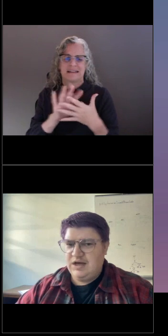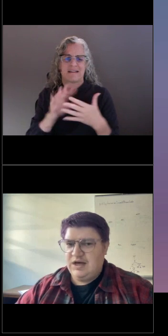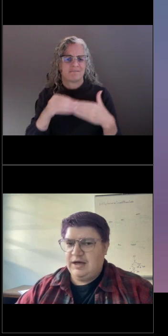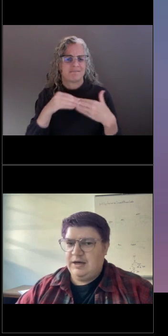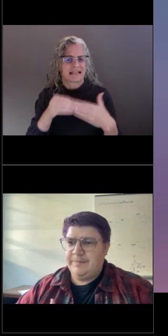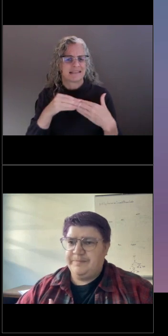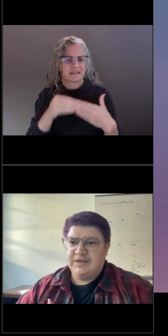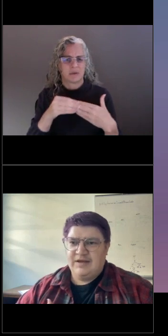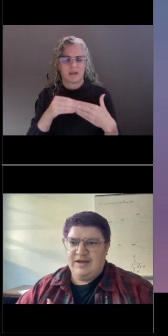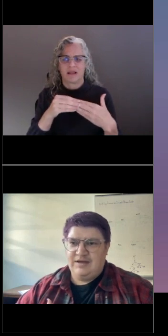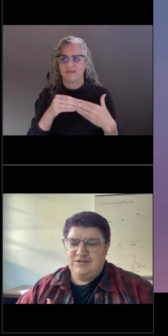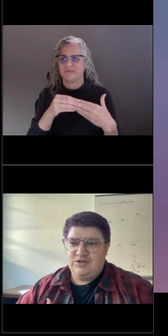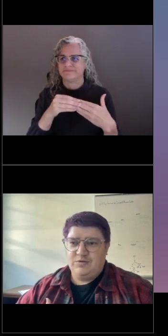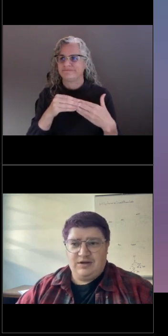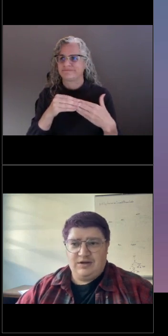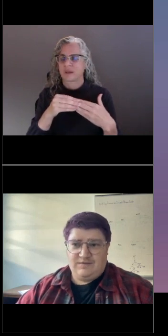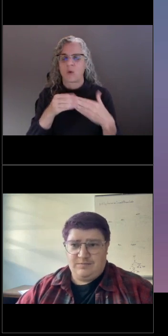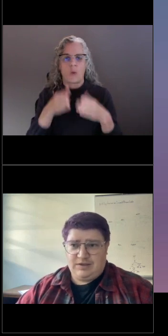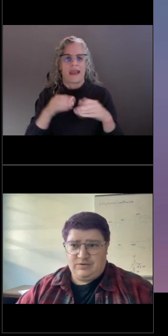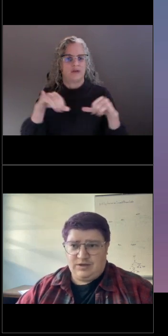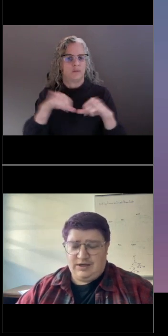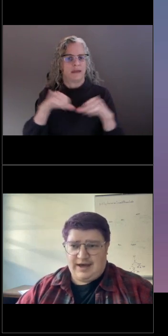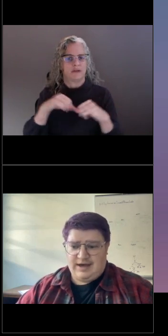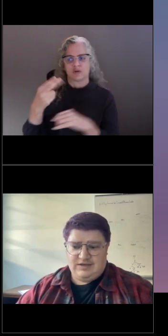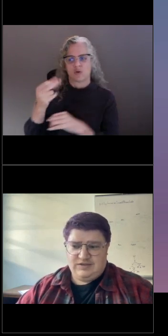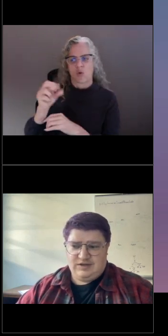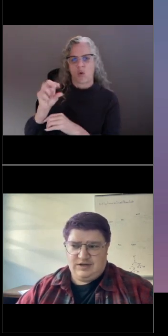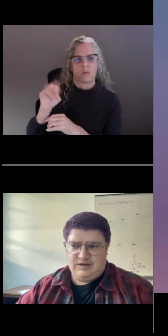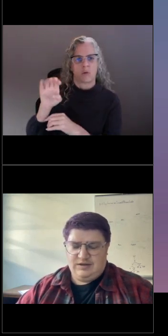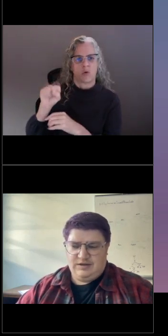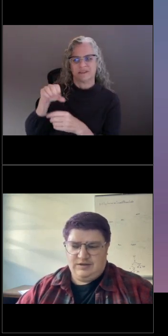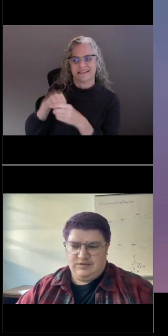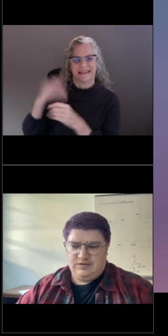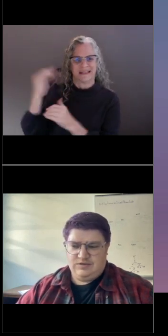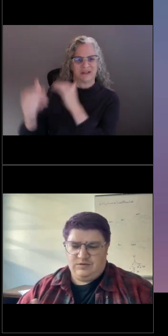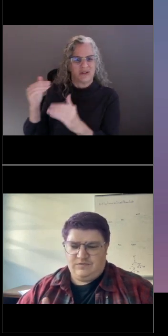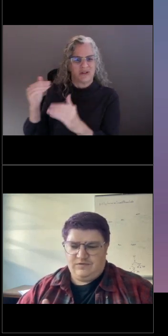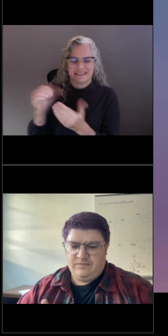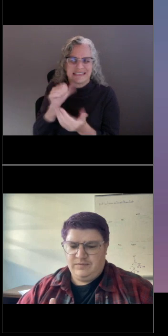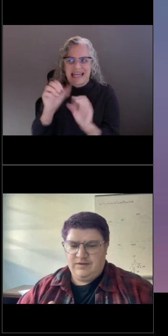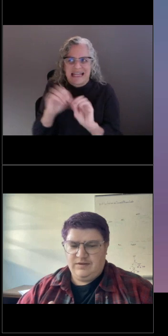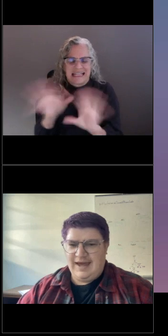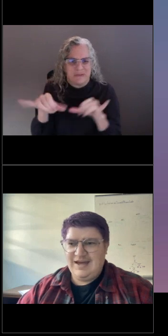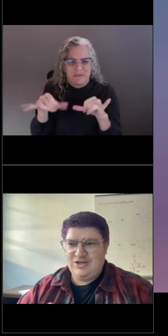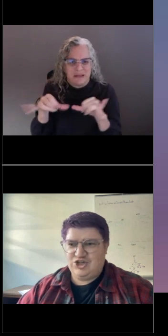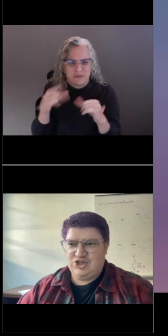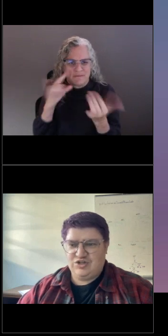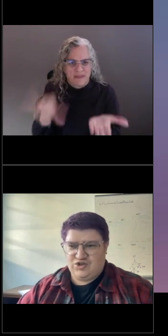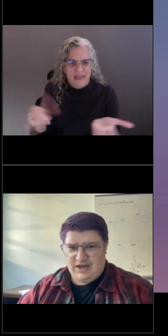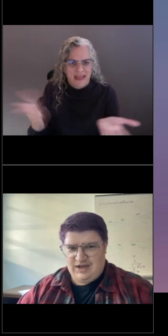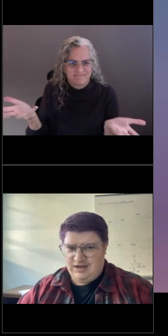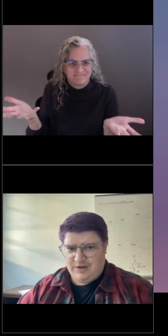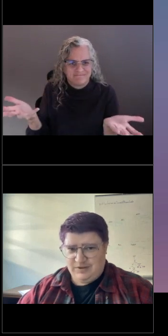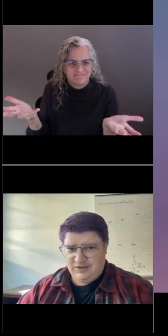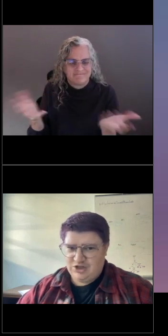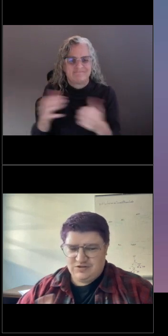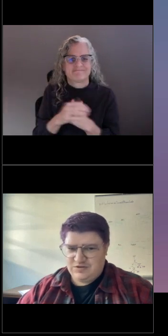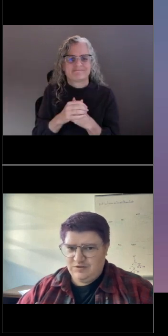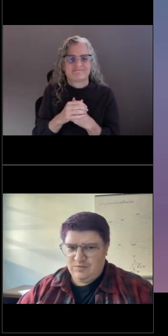adults. And you might not even be looking at a sort of age